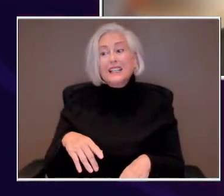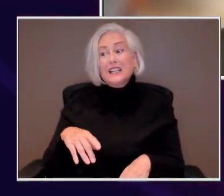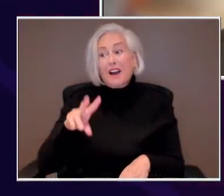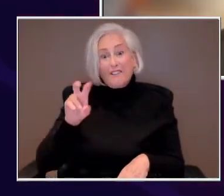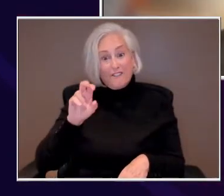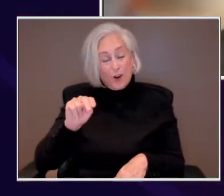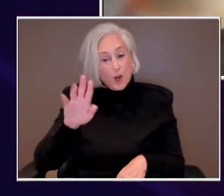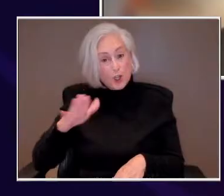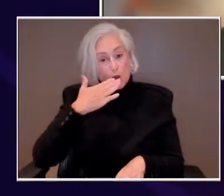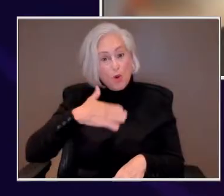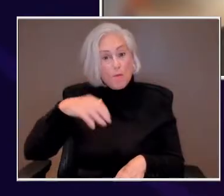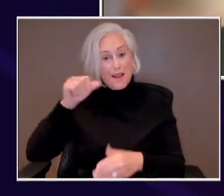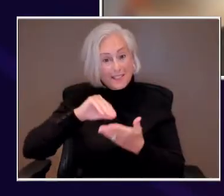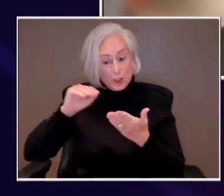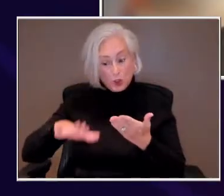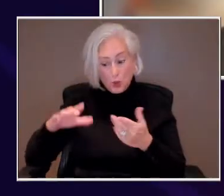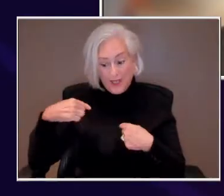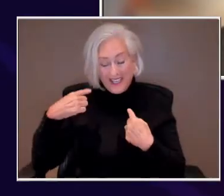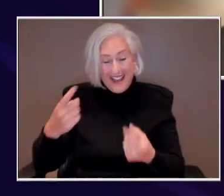Oh,